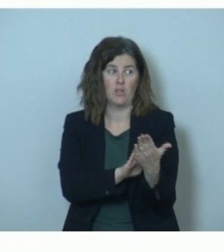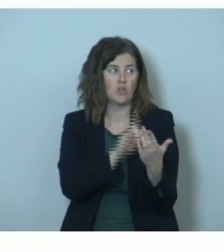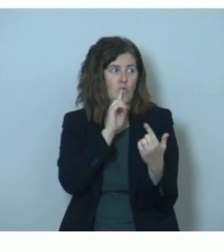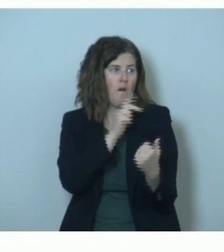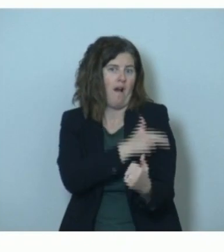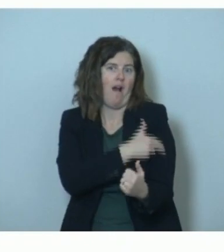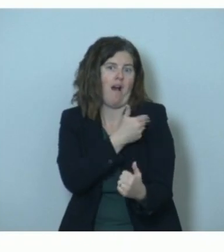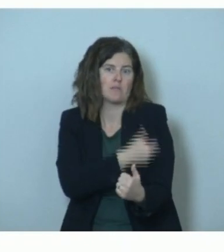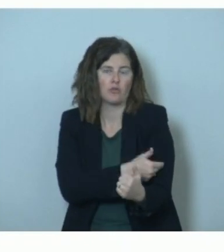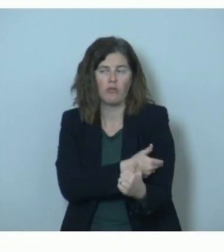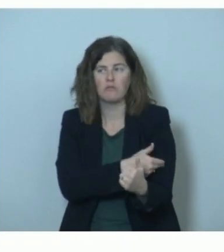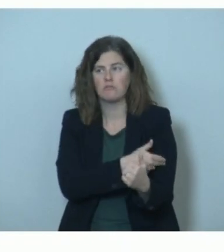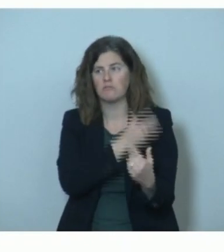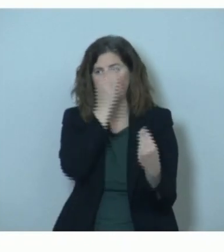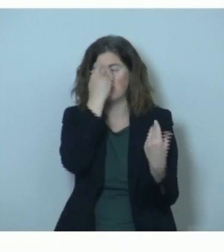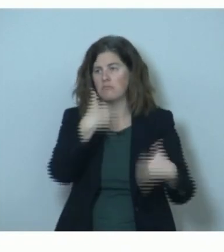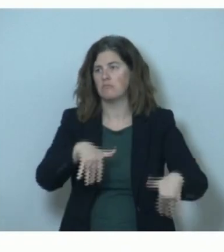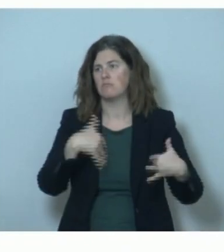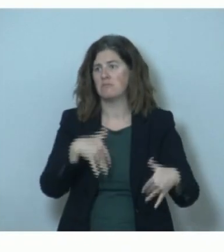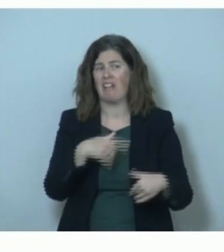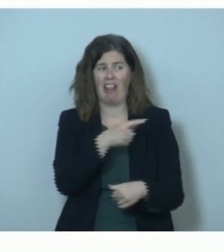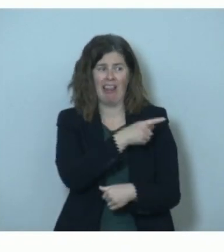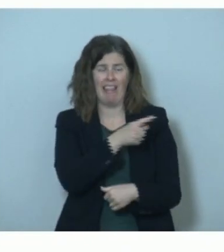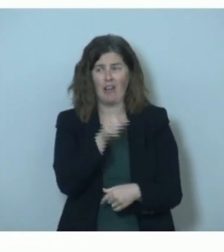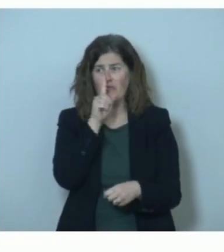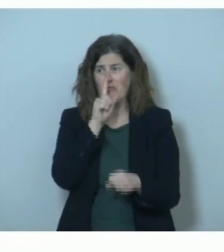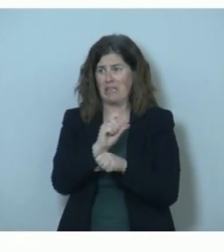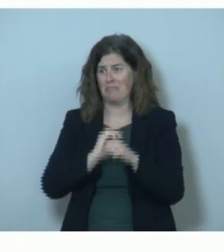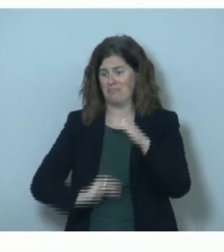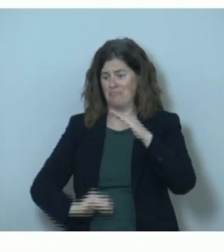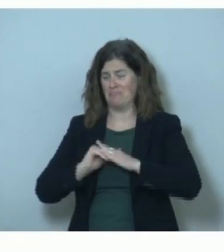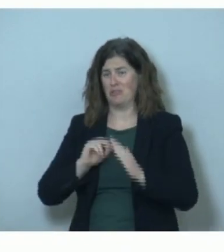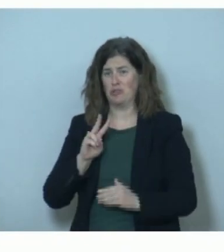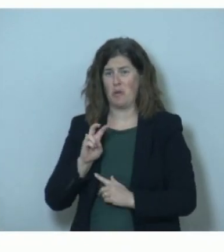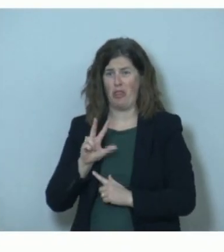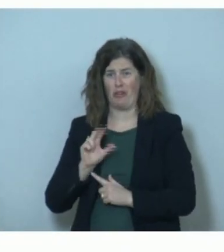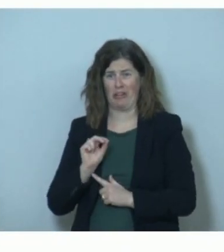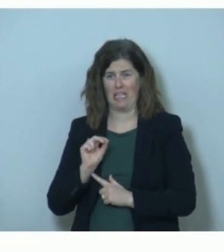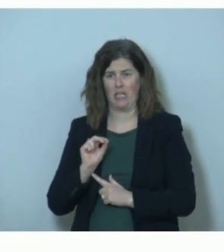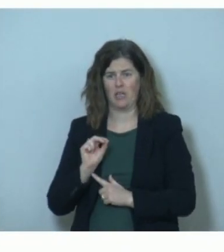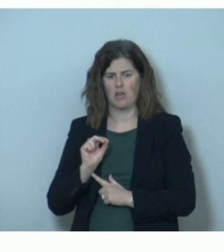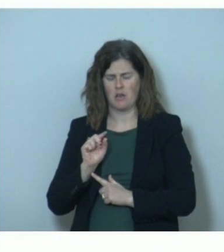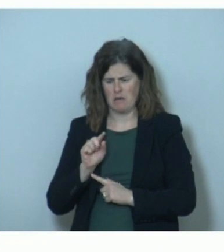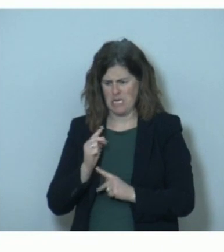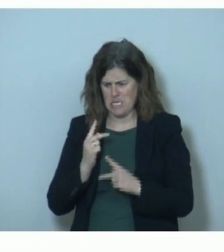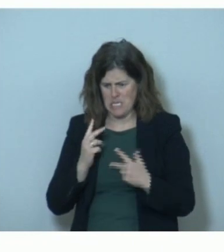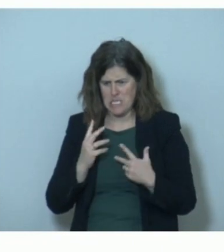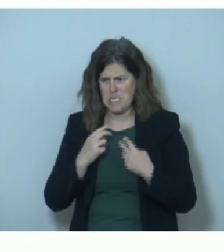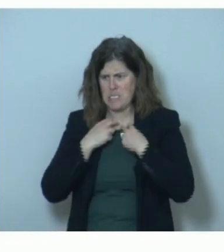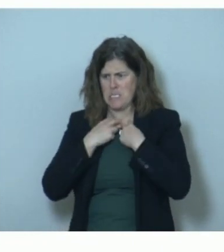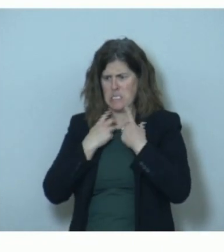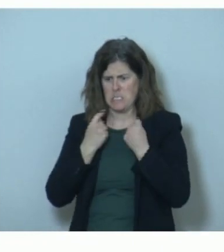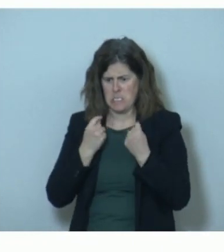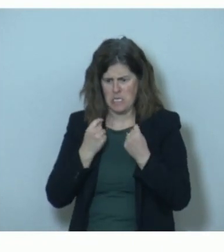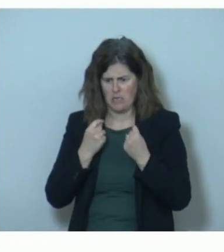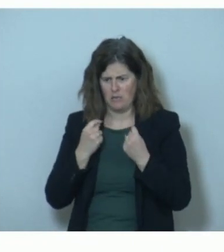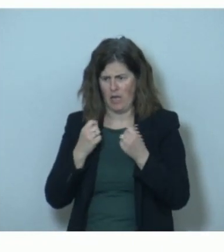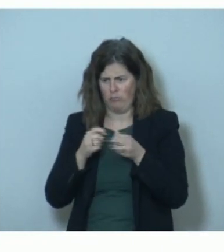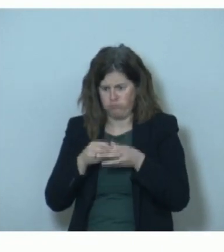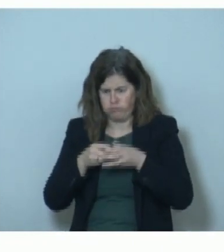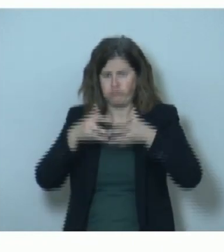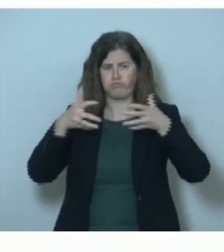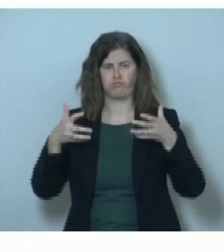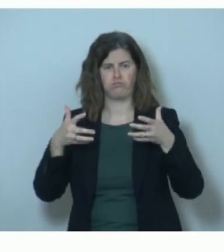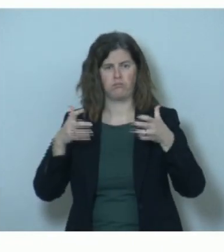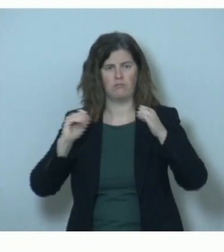hospital leaders because they really only have 230 ICU beds, but they found a way to expand their capacity for this pandemic. They're